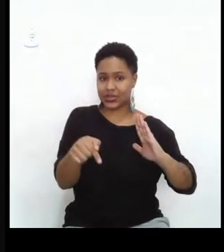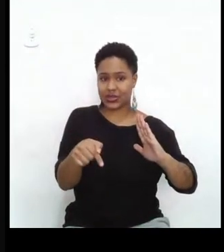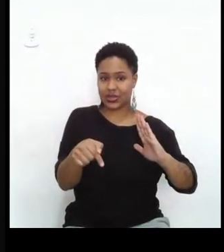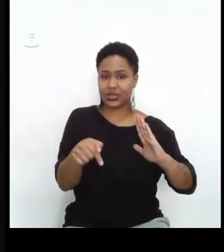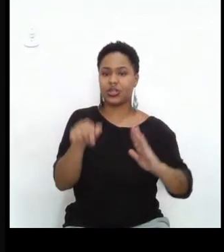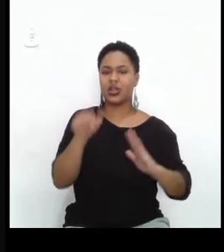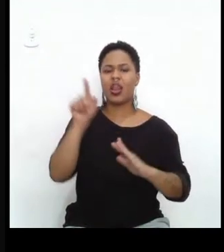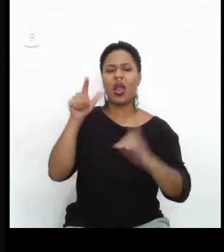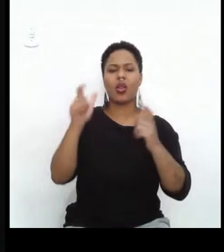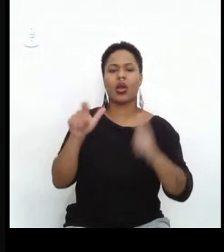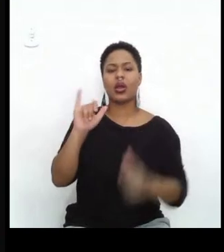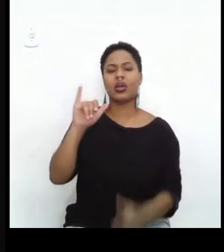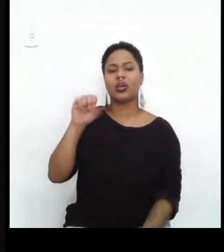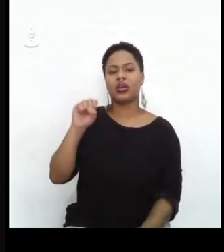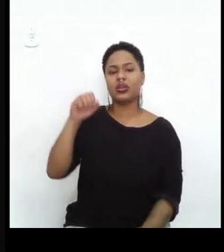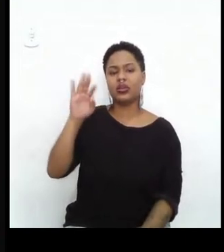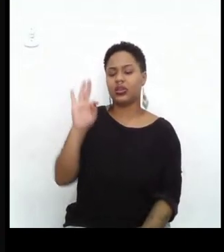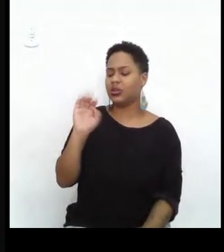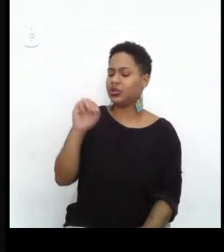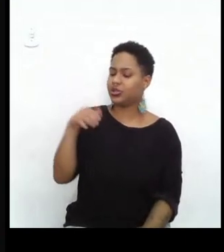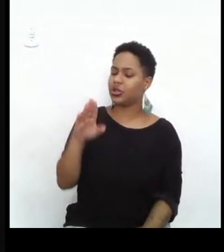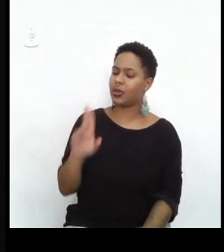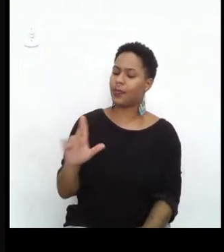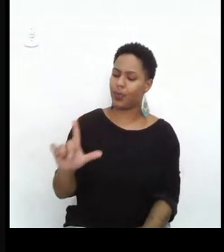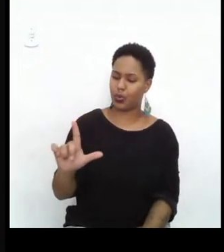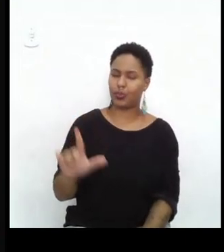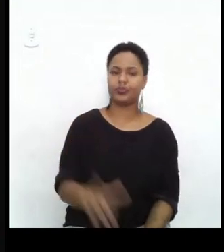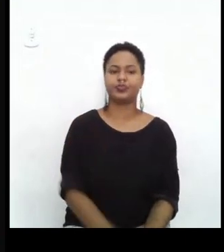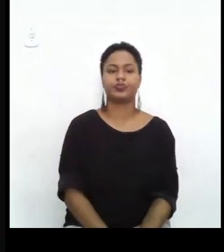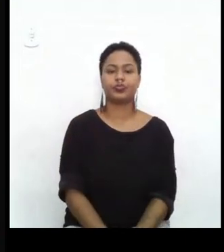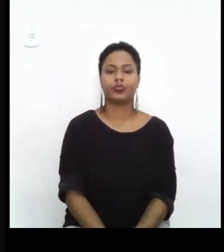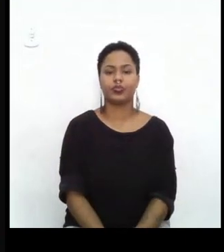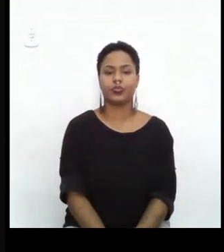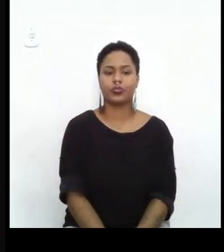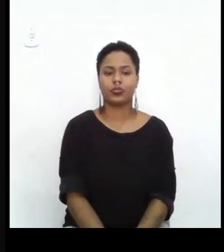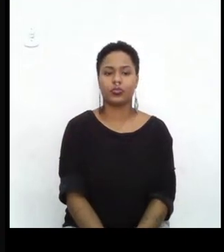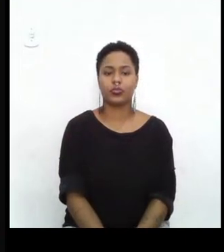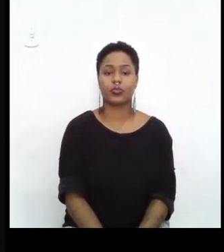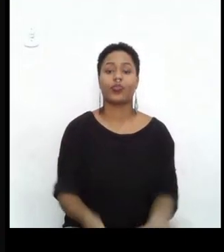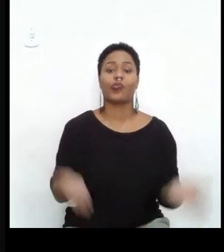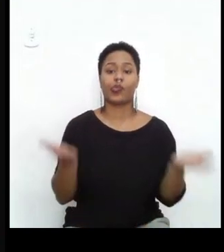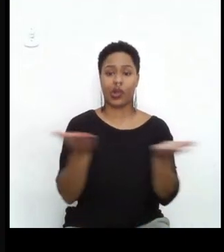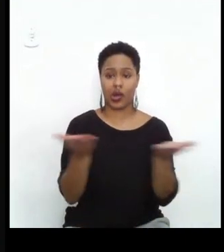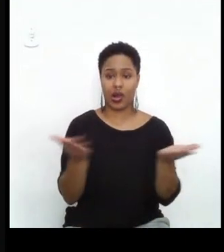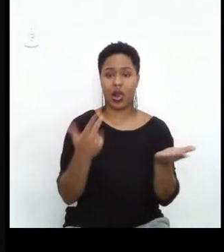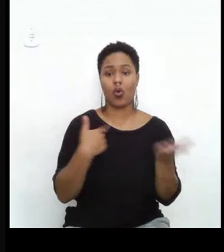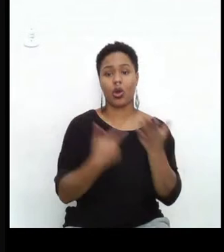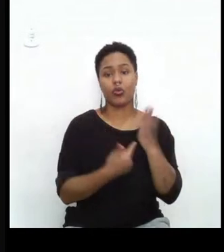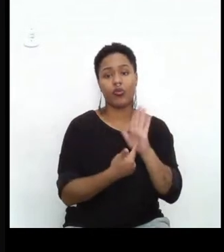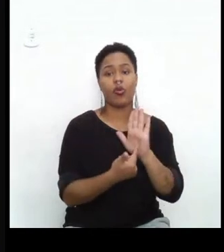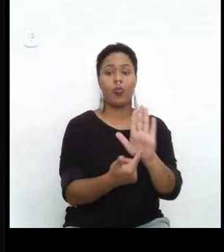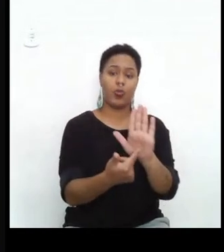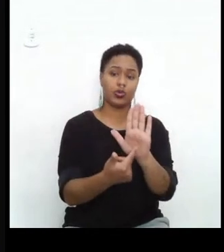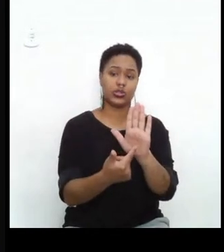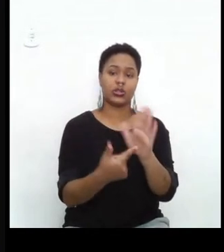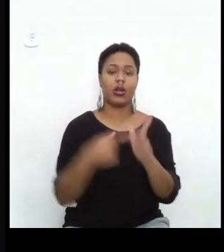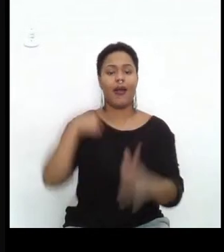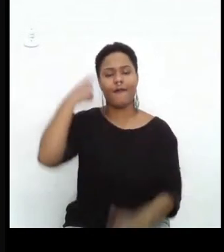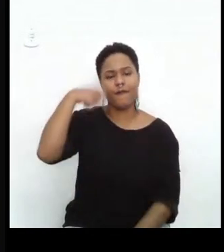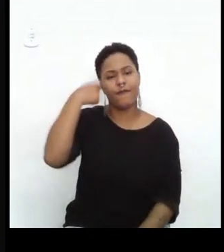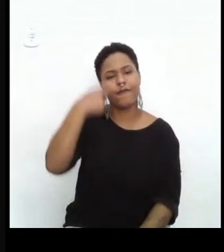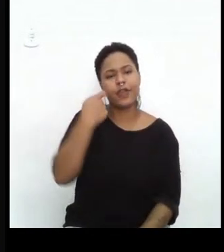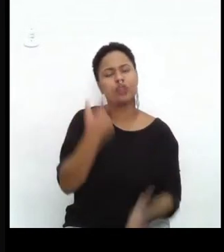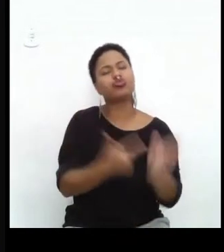I can't play with up High on you had a big house of Vision and